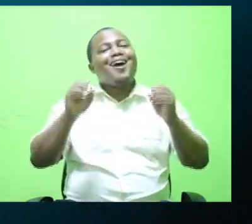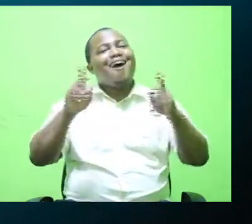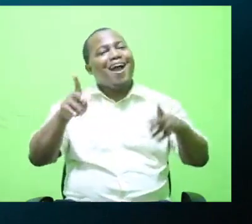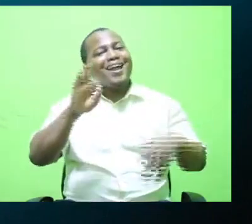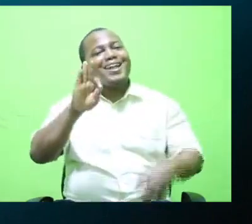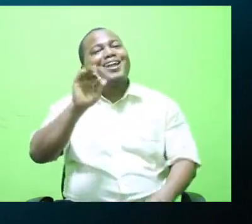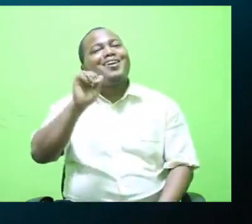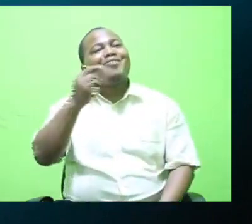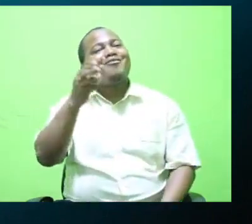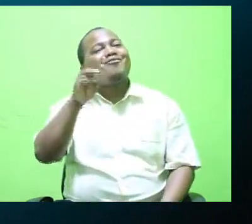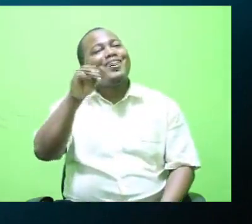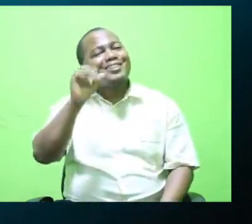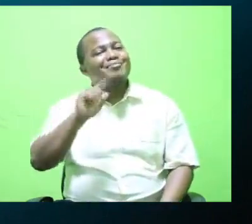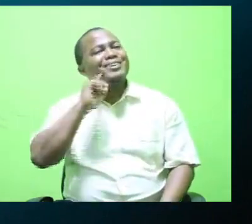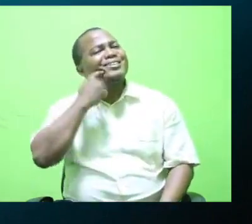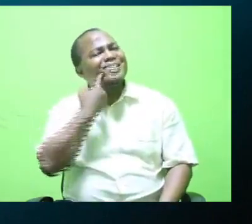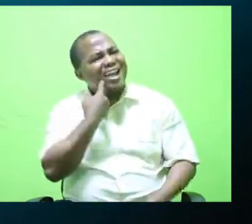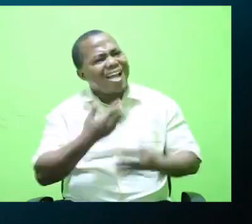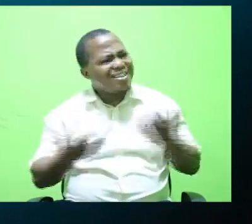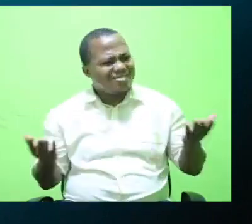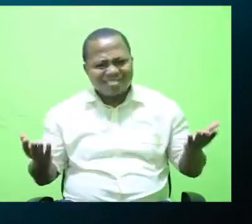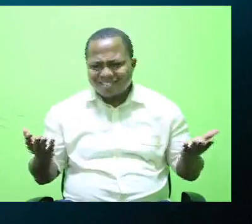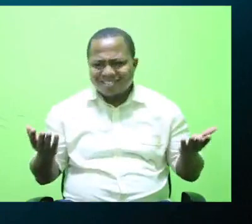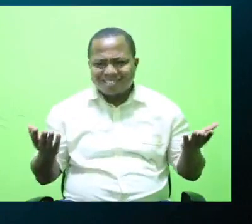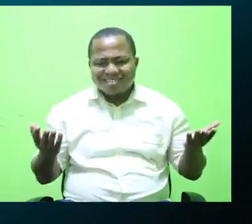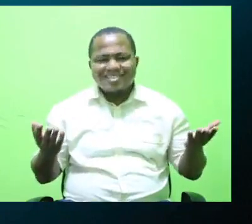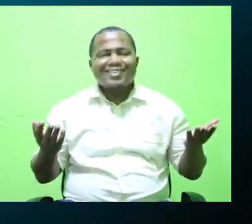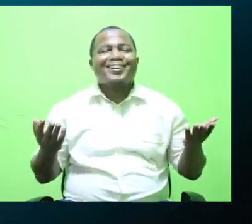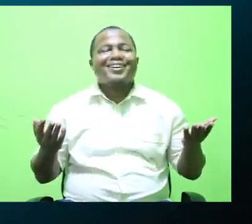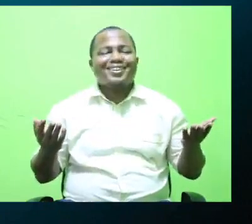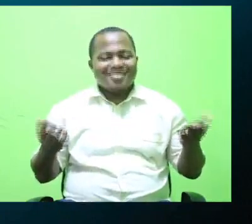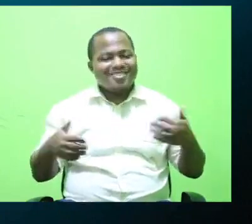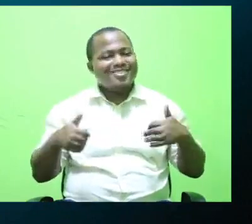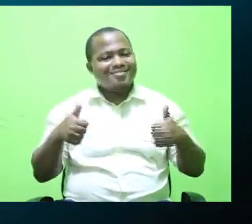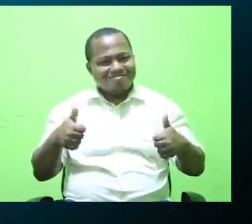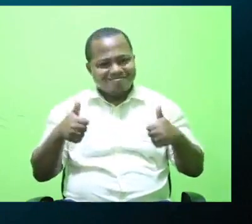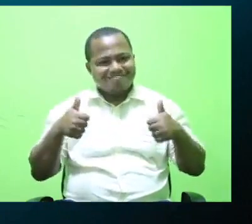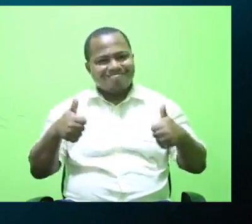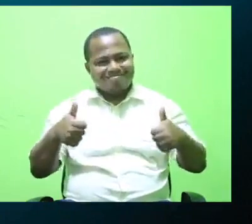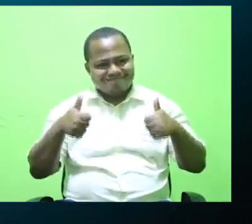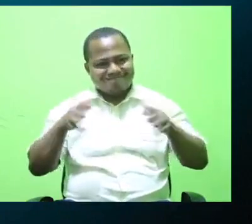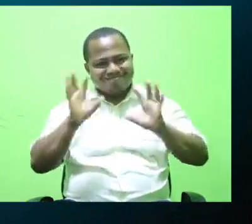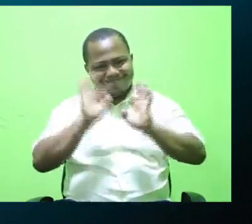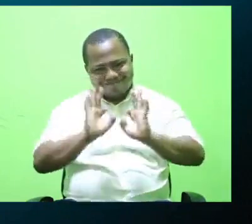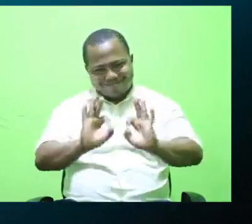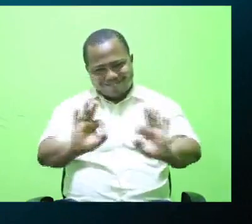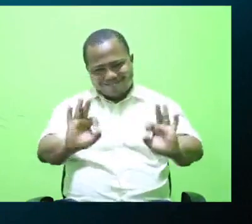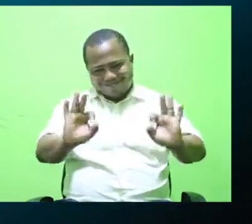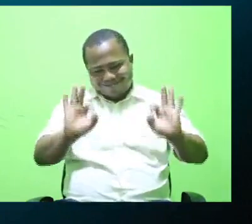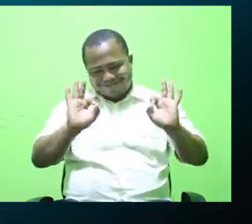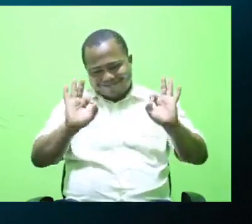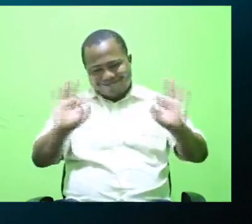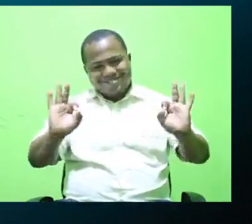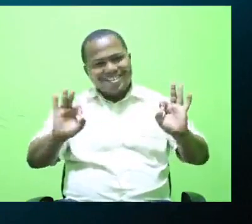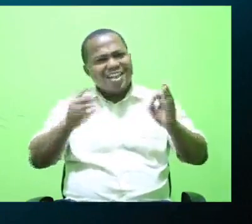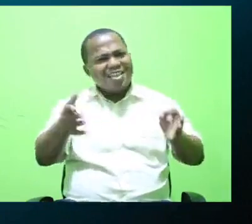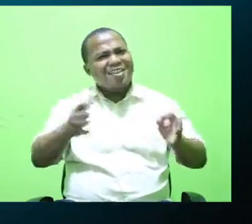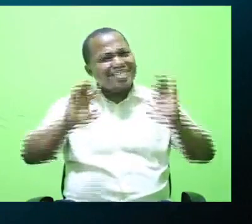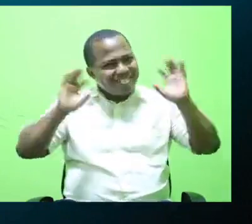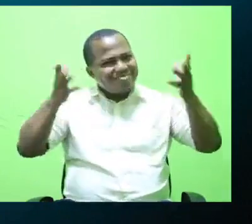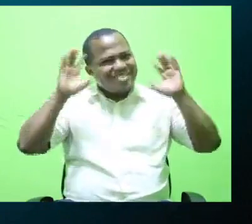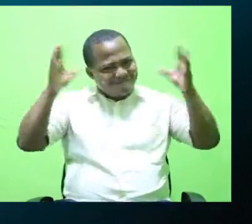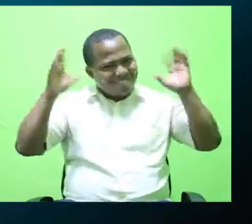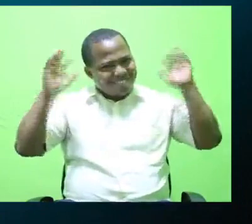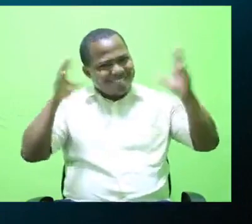Yes, Fatma. Try, please. Oh, excellent. Can we clap one